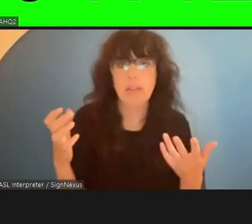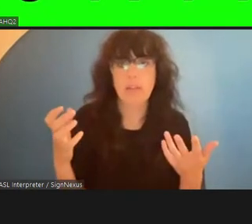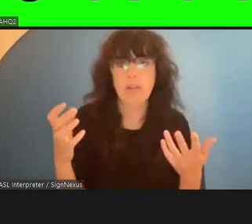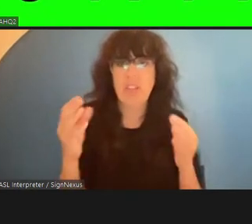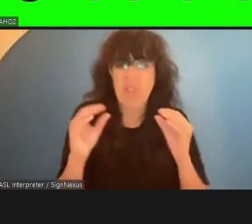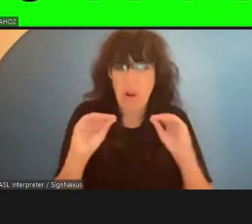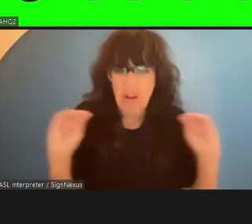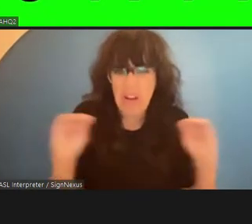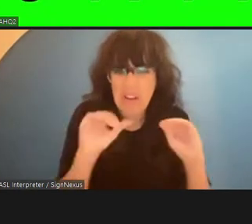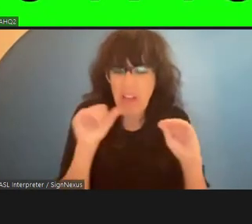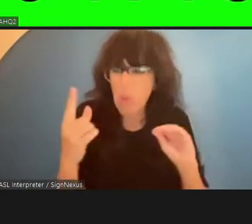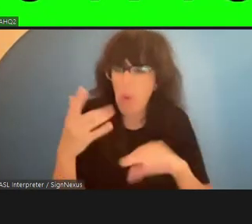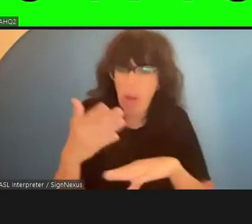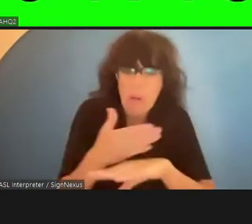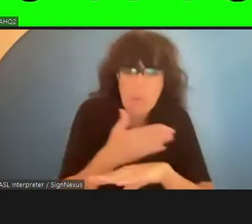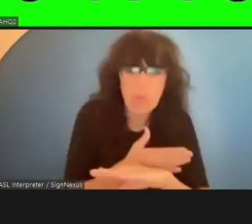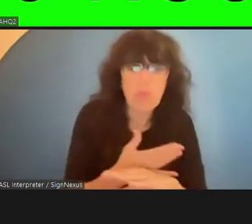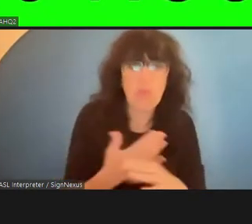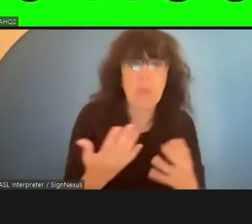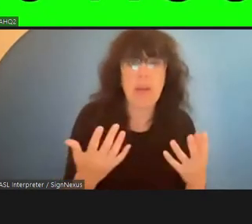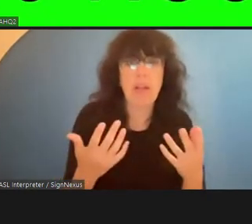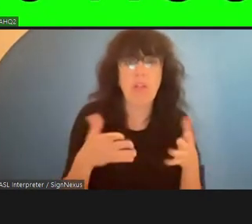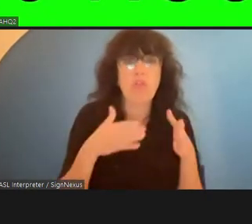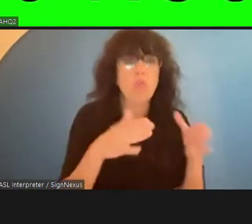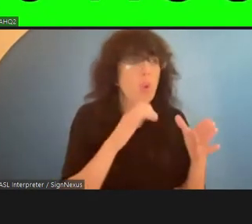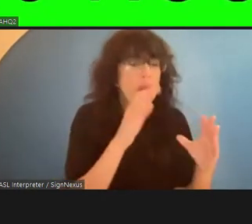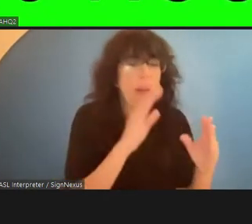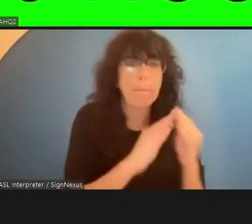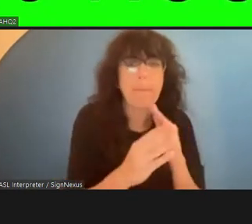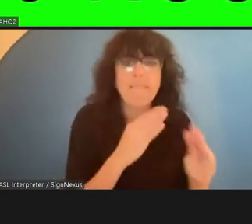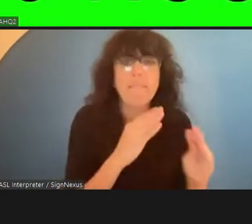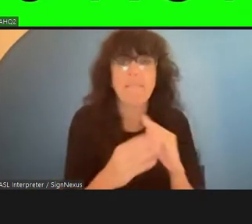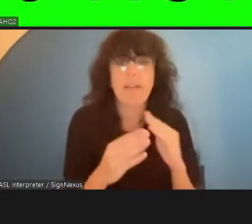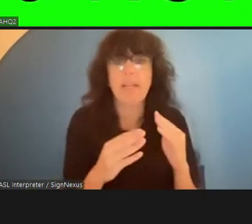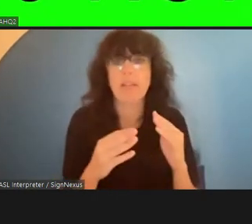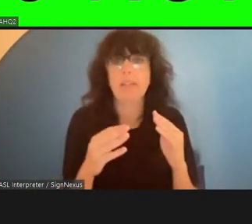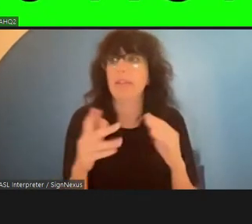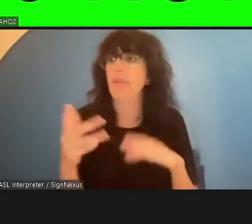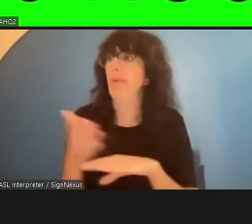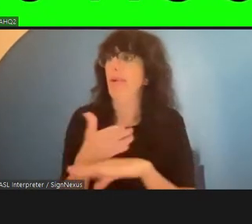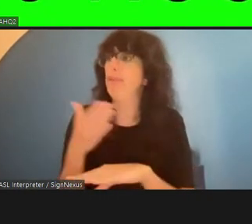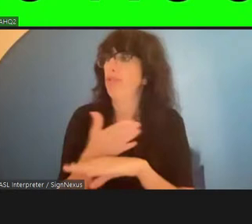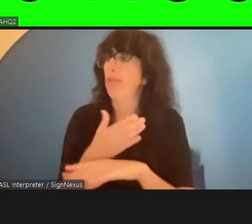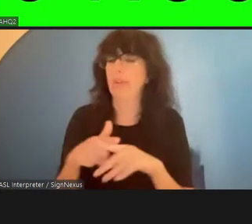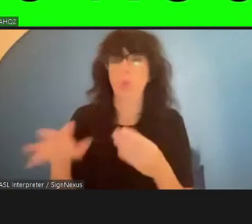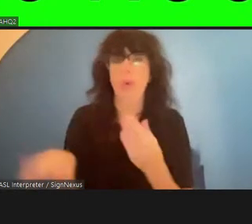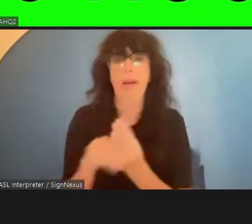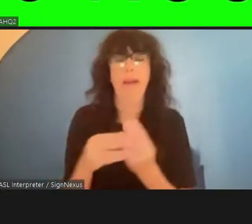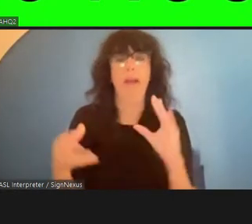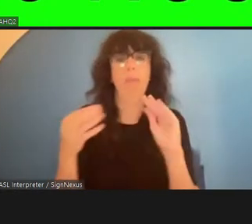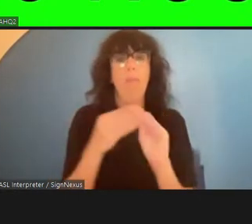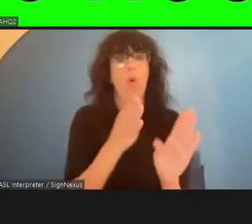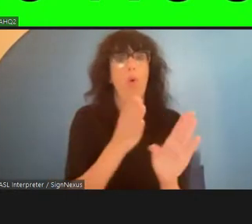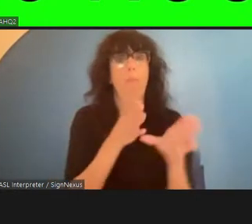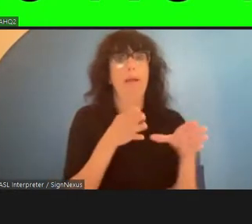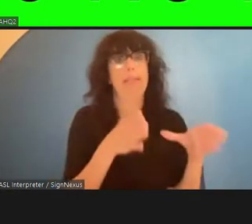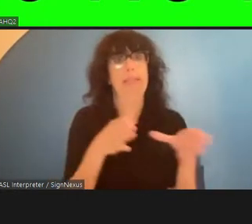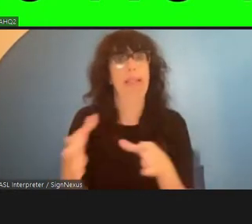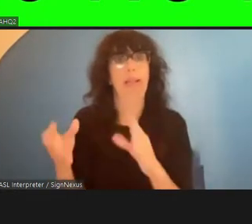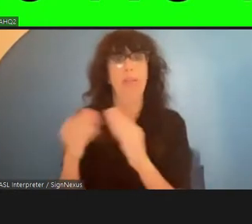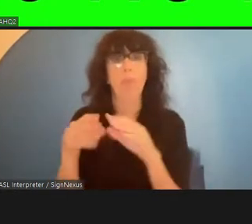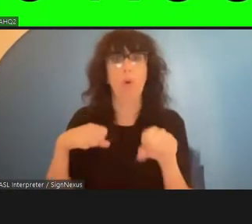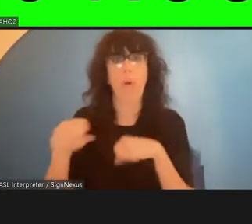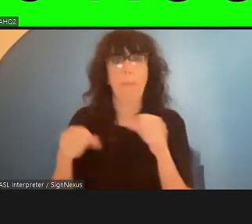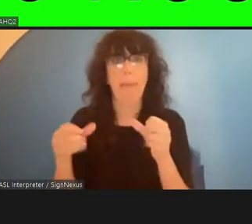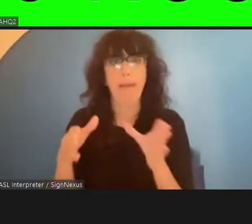improvement roads are not even being fixed over there it's all you do is construction and all you guys add is more what more bus lanes more bike lanes and where the